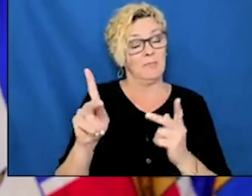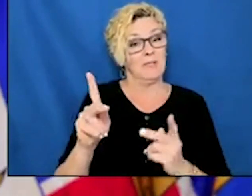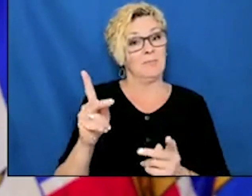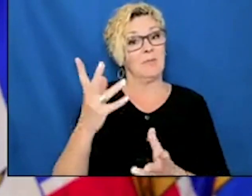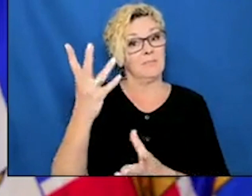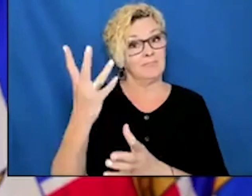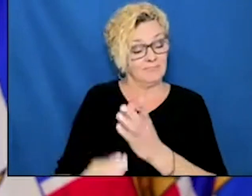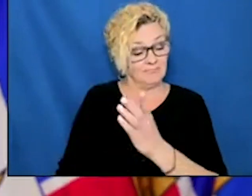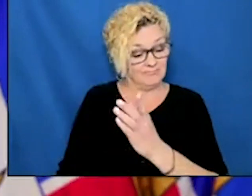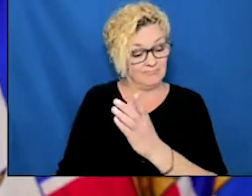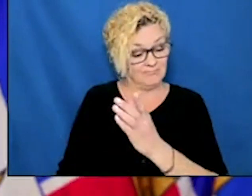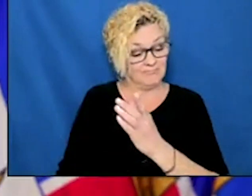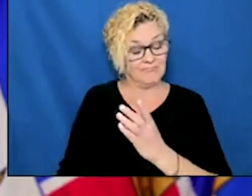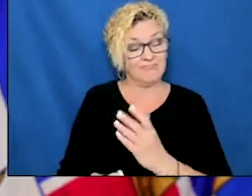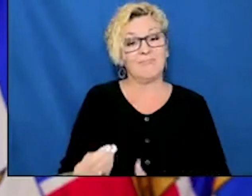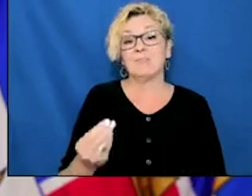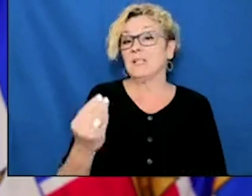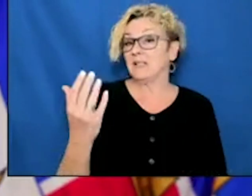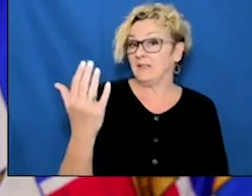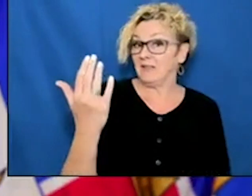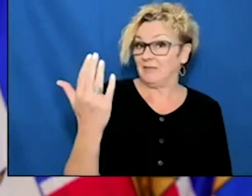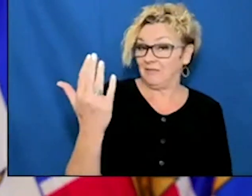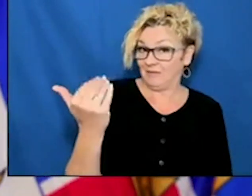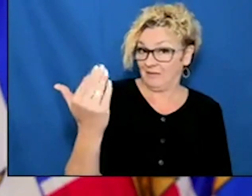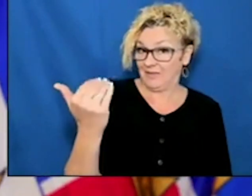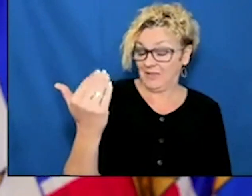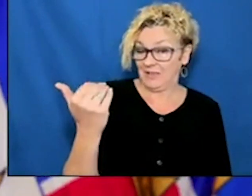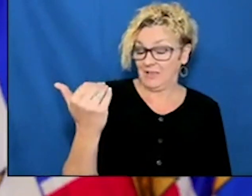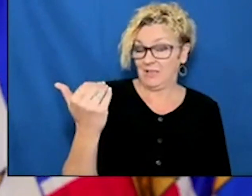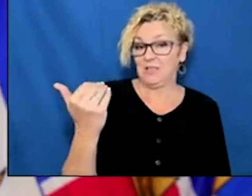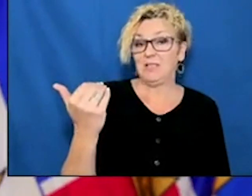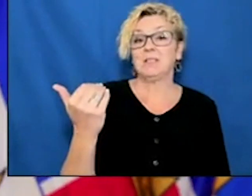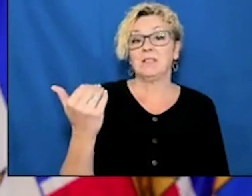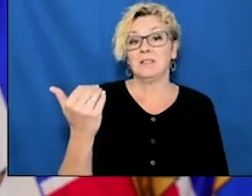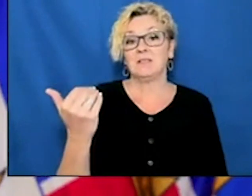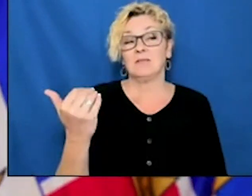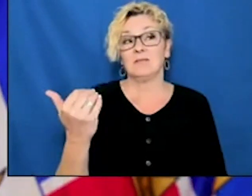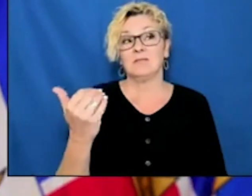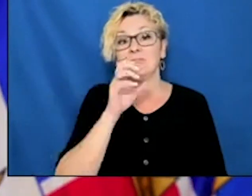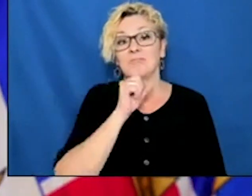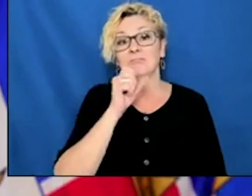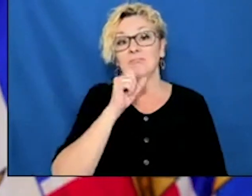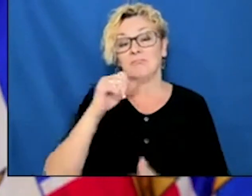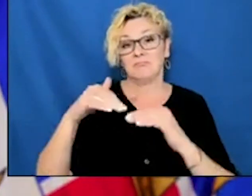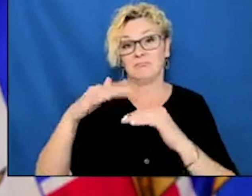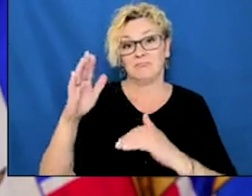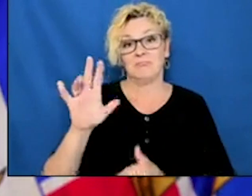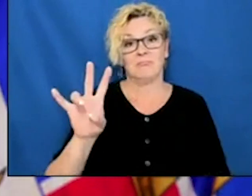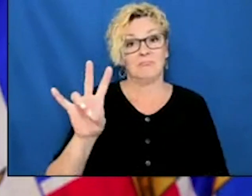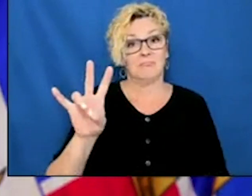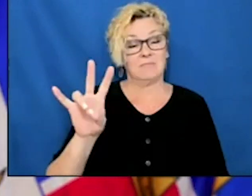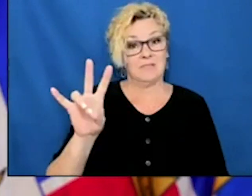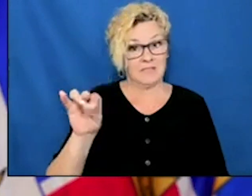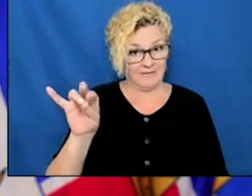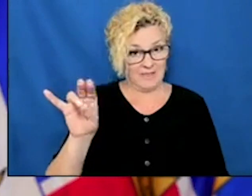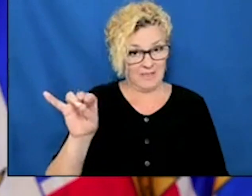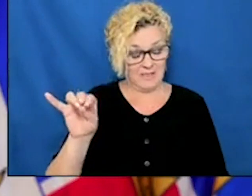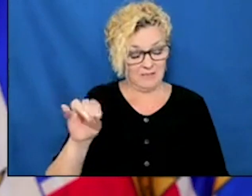15 of the 20 people who died this past weekend being over the age of 70. 15 over